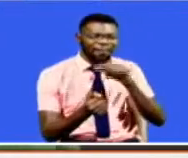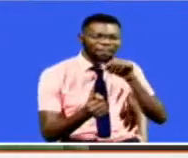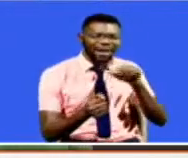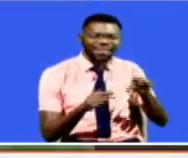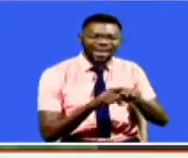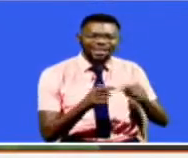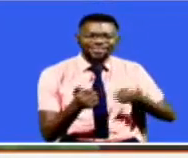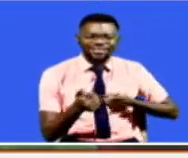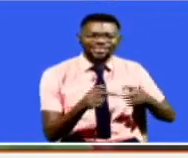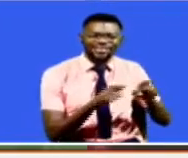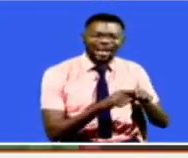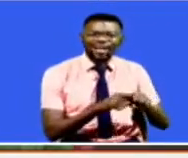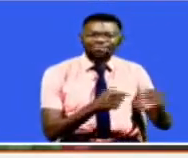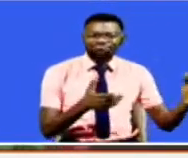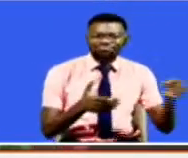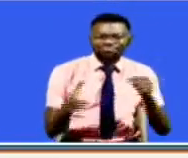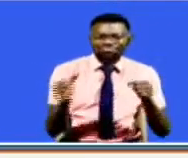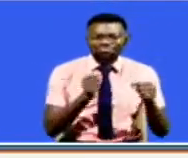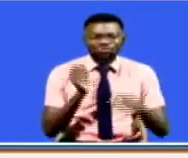sisters of Kenya.